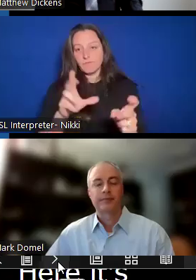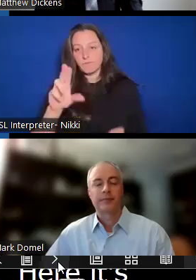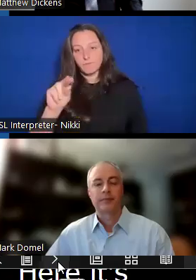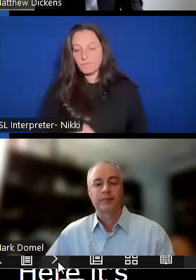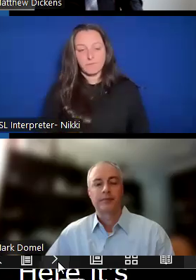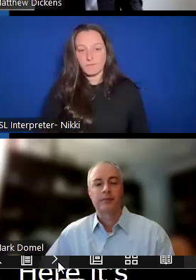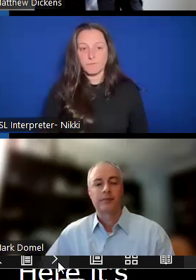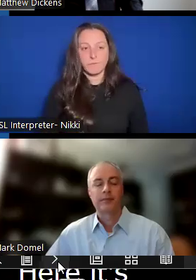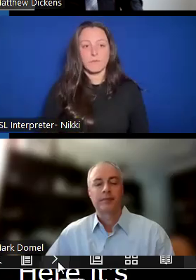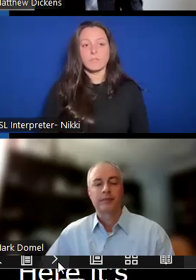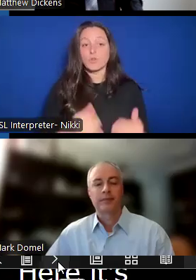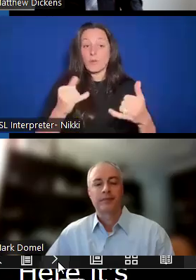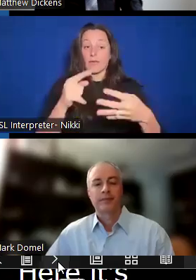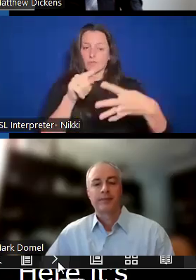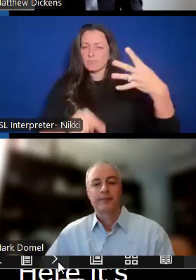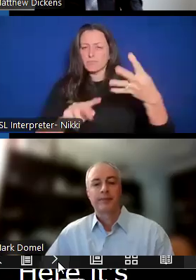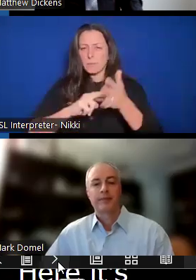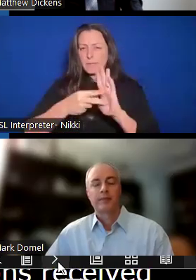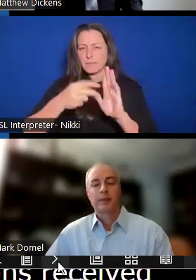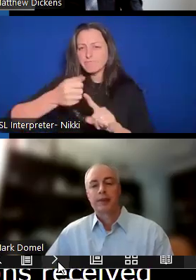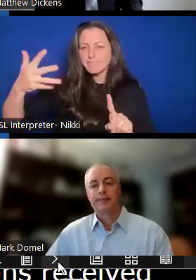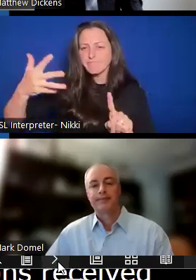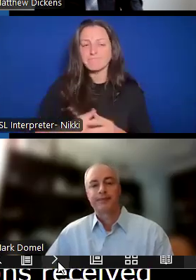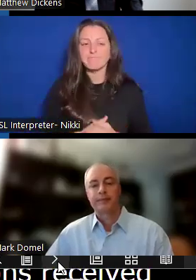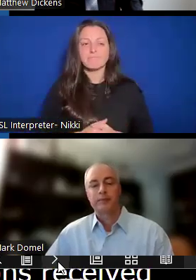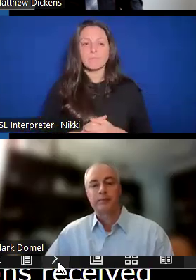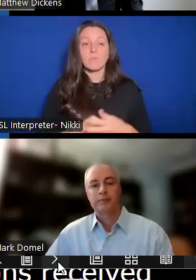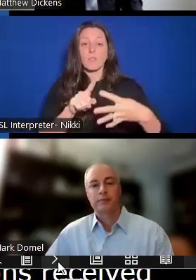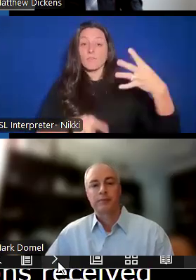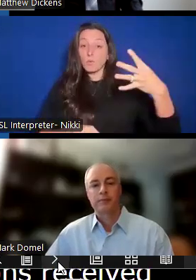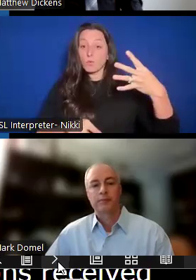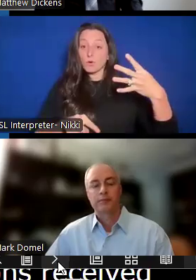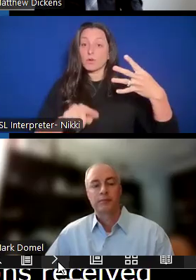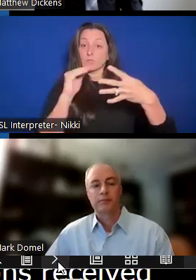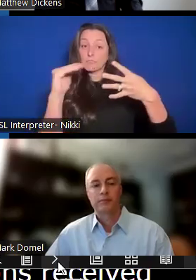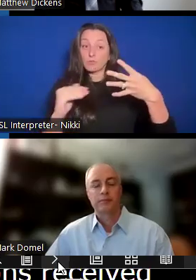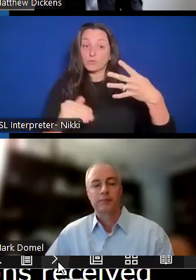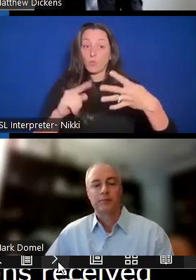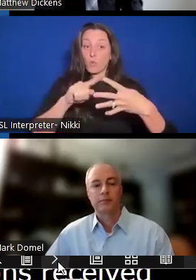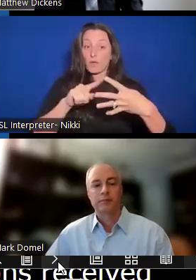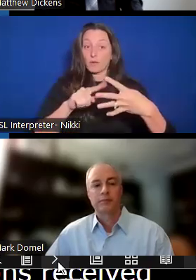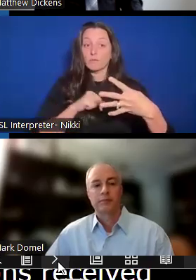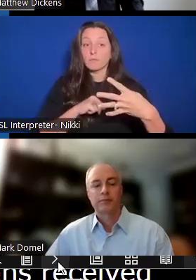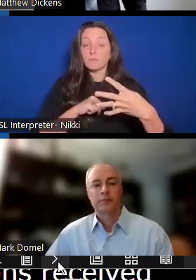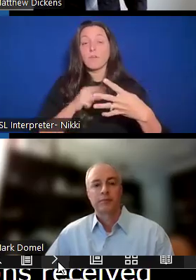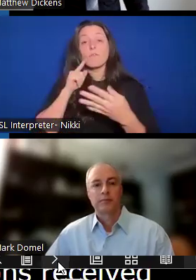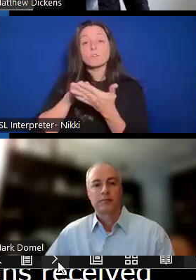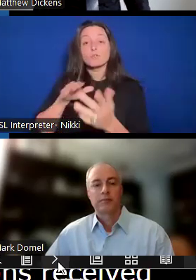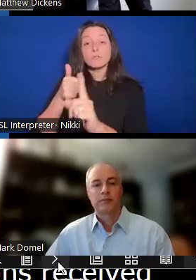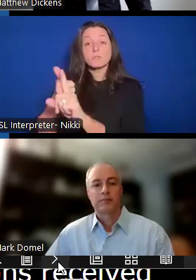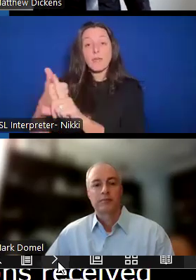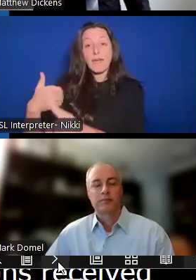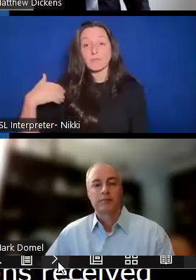So let me dig into these tiers. There's 4 main tiers. Tier 1 is for students with